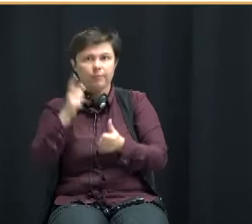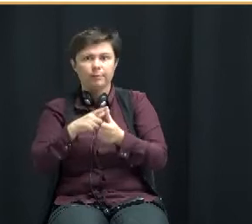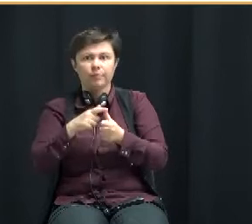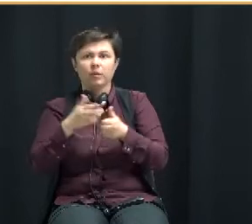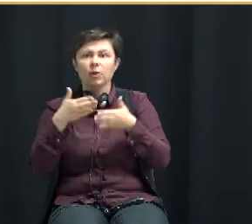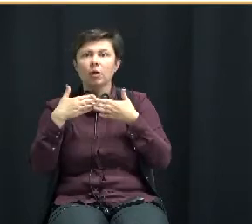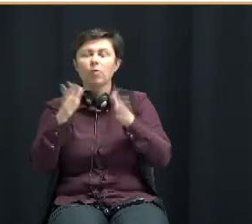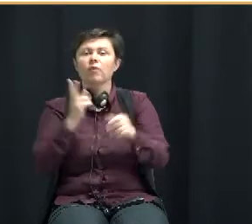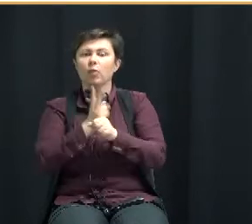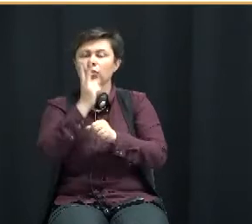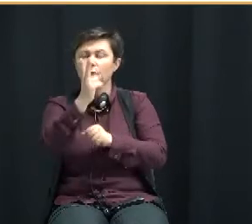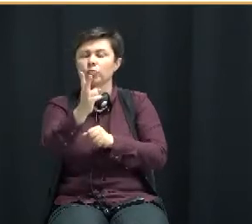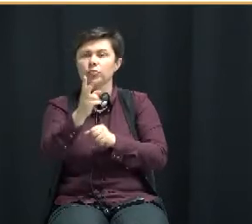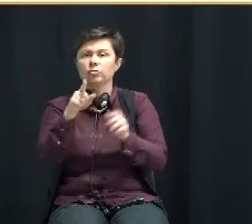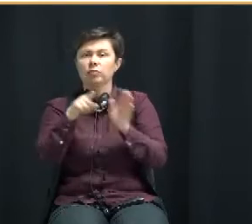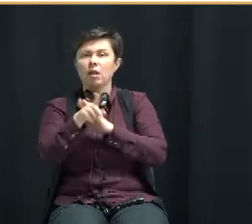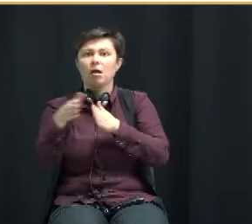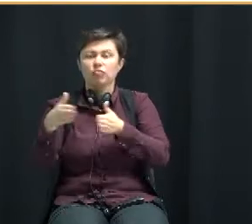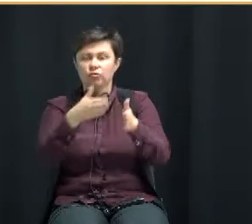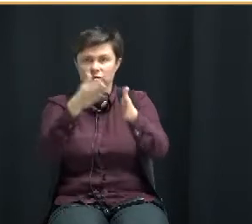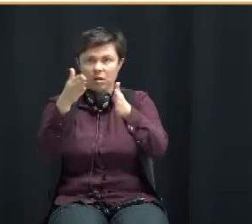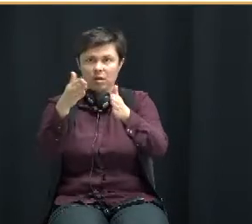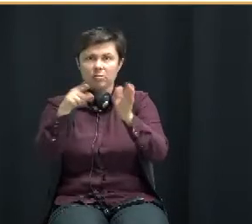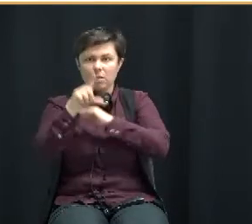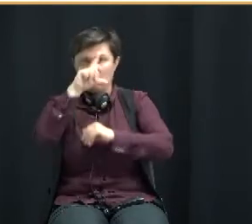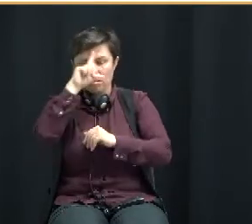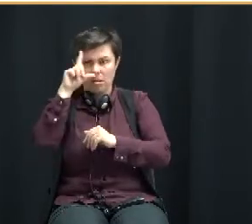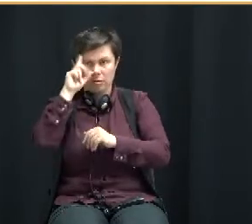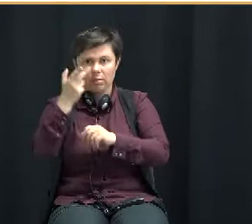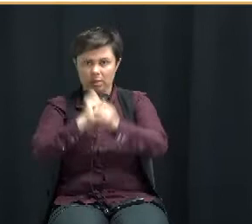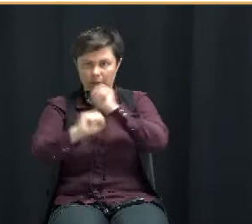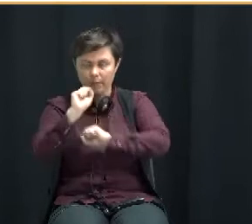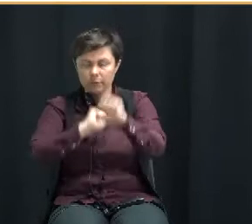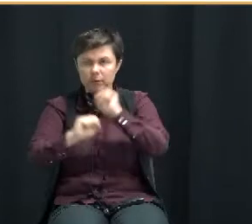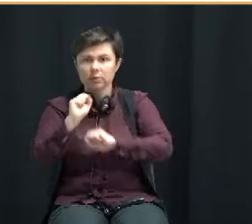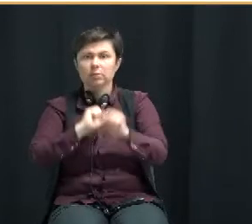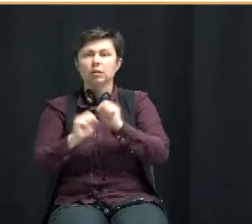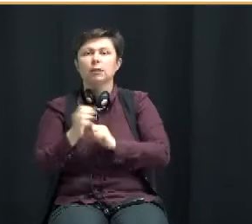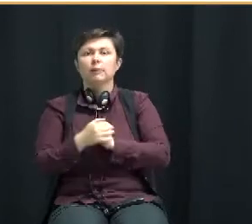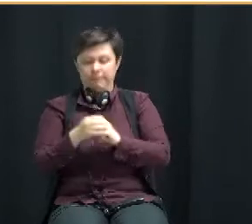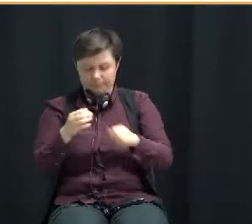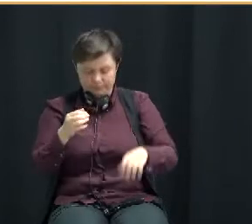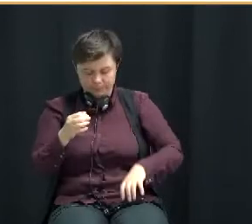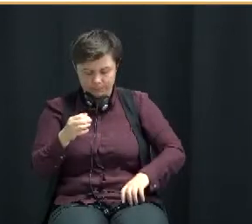dealing with, it was open access to rivers for people with disabilities,